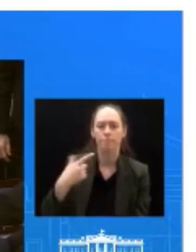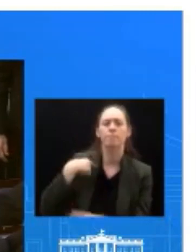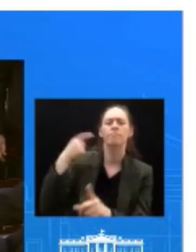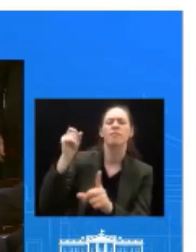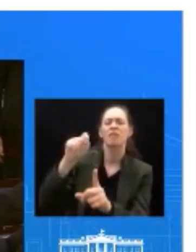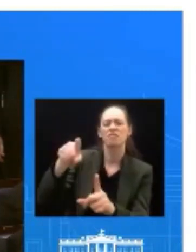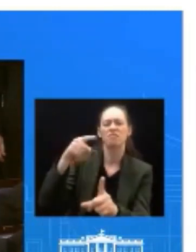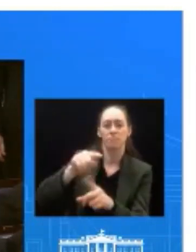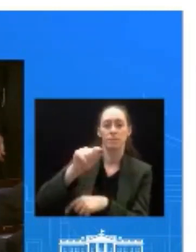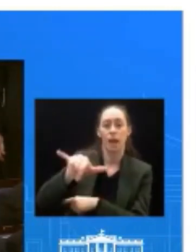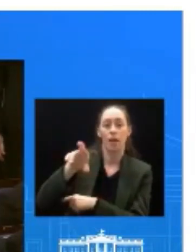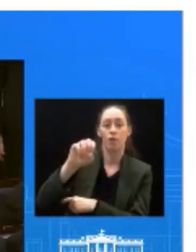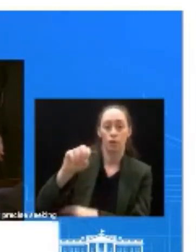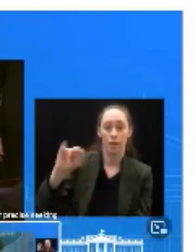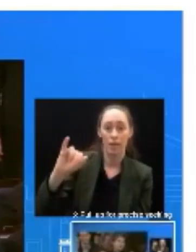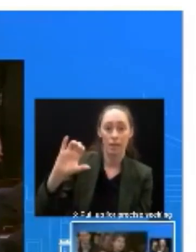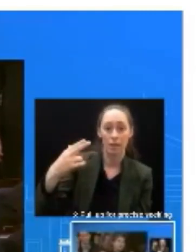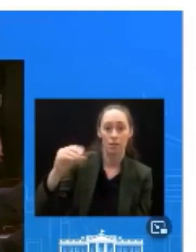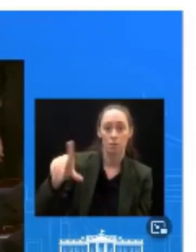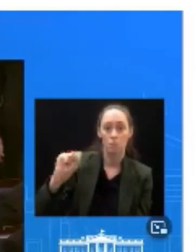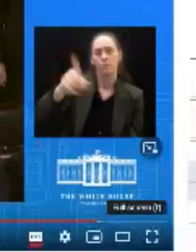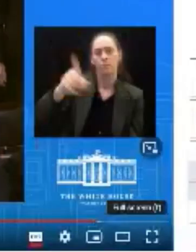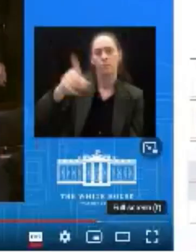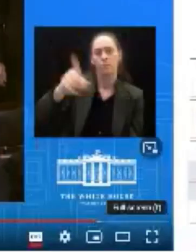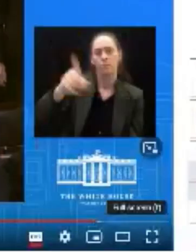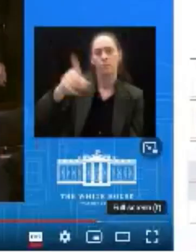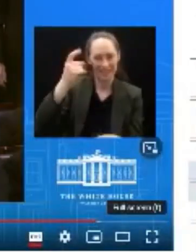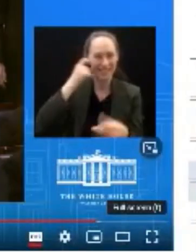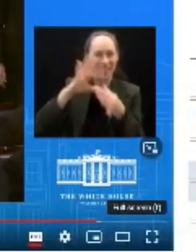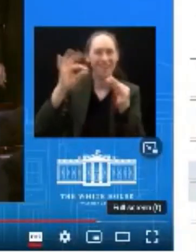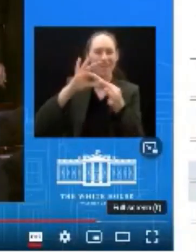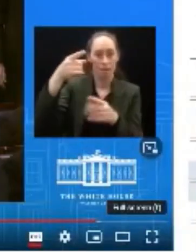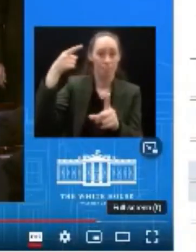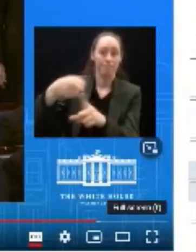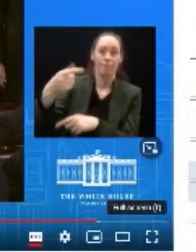pass the George Floyd bill. For Black Americans who are deeply disturbed and frustrated by